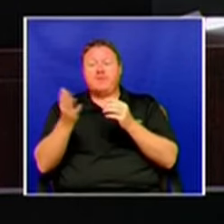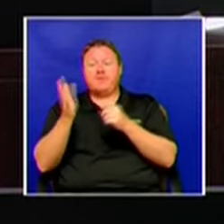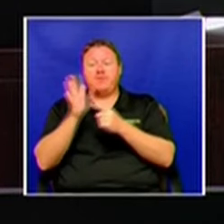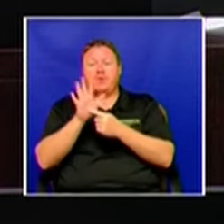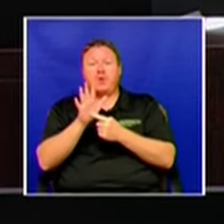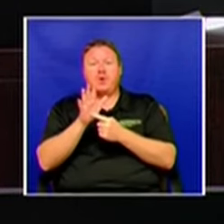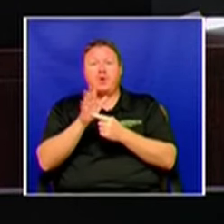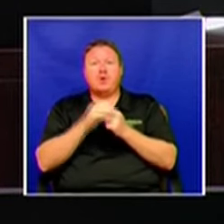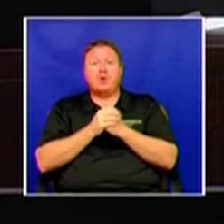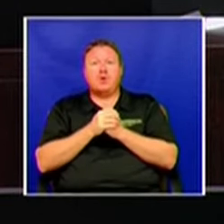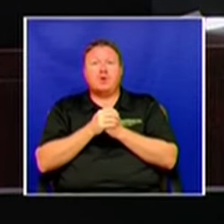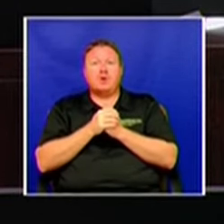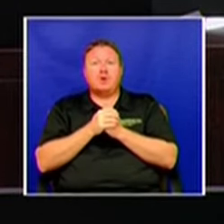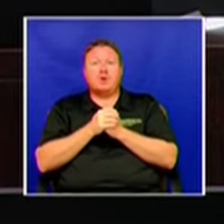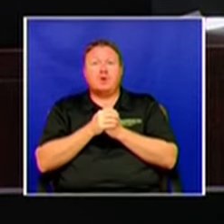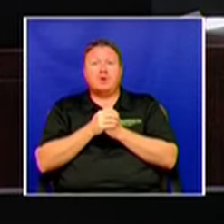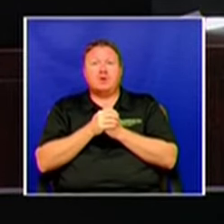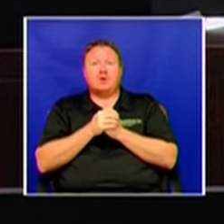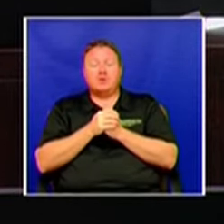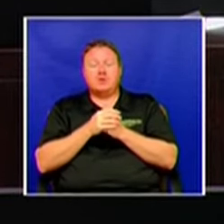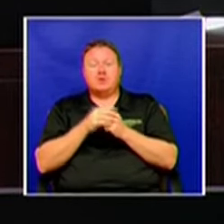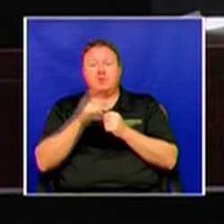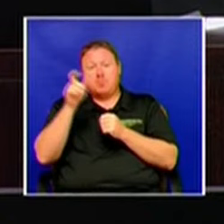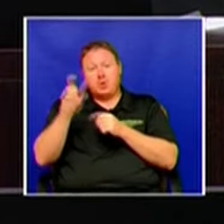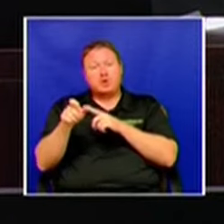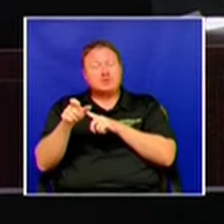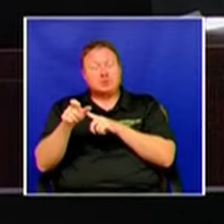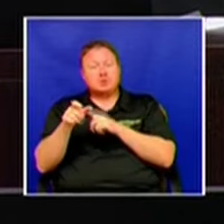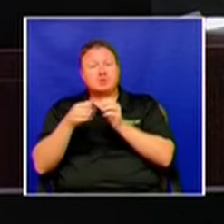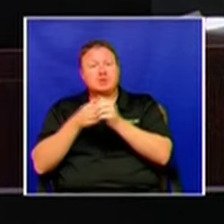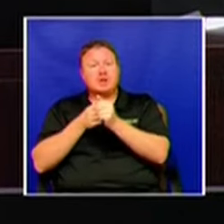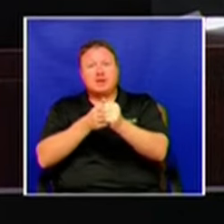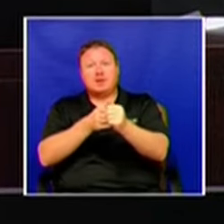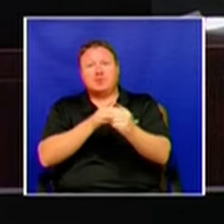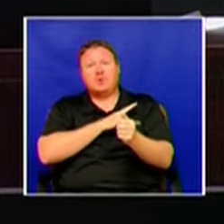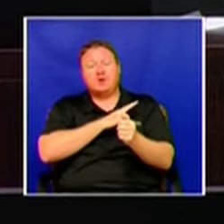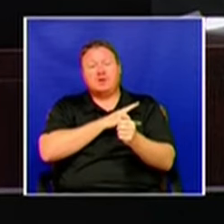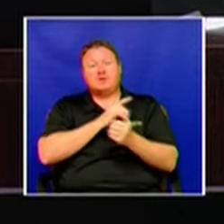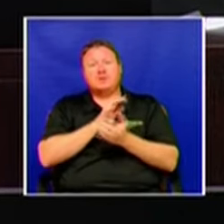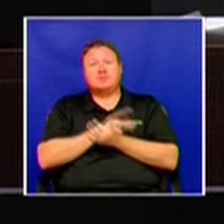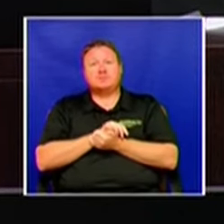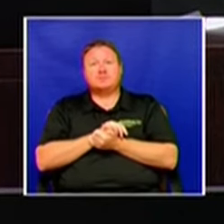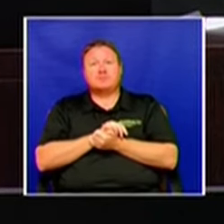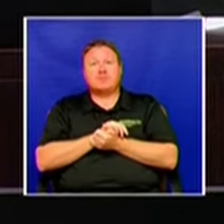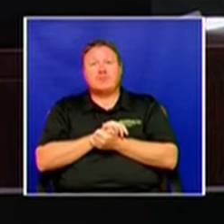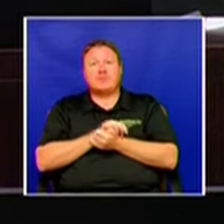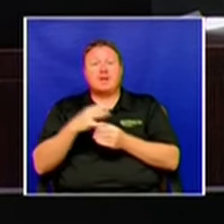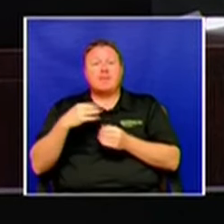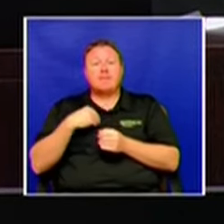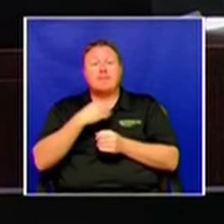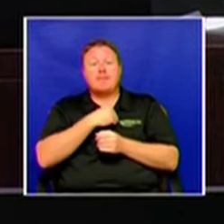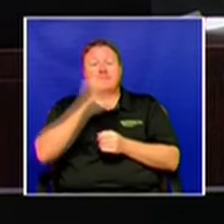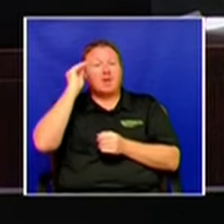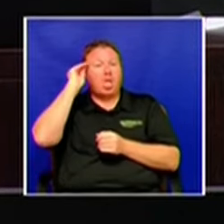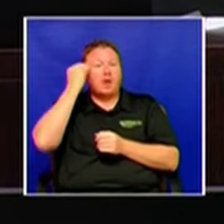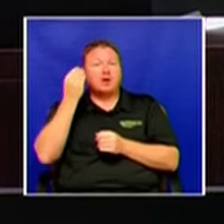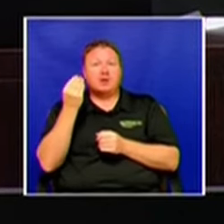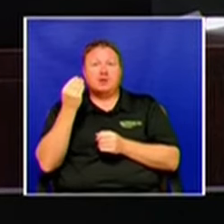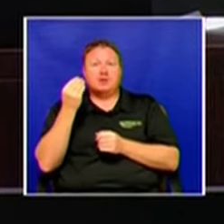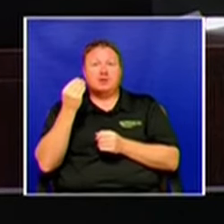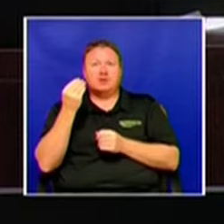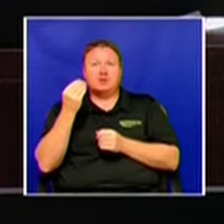be led by the Director General, it is because even members' interests, interests